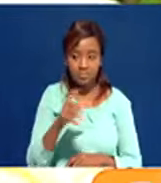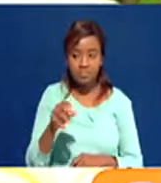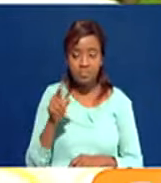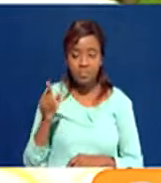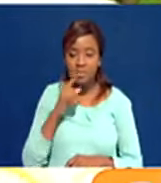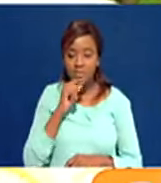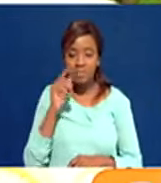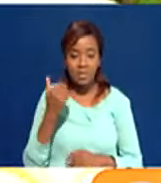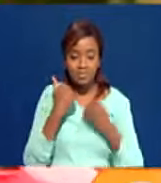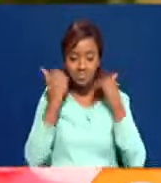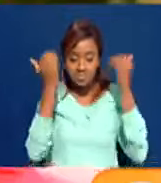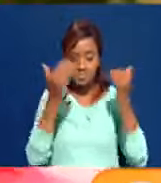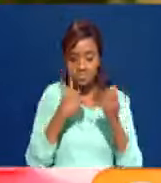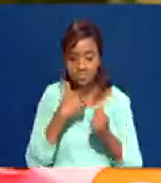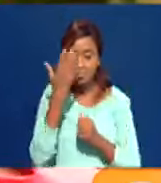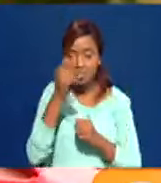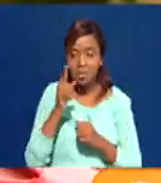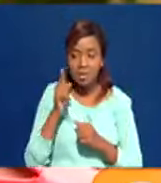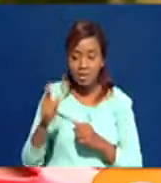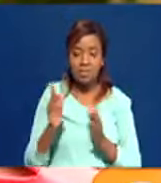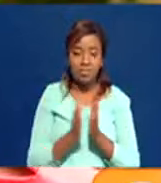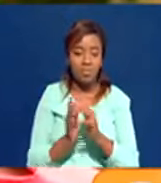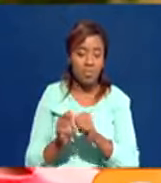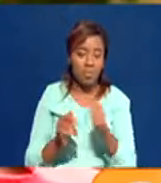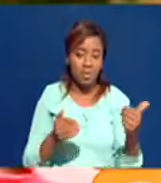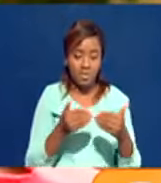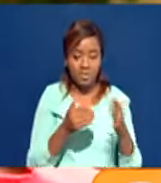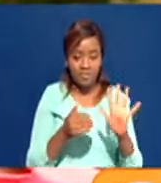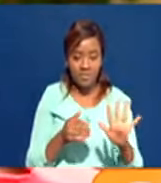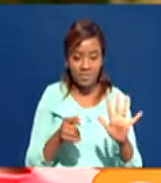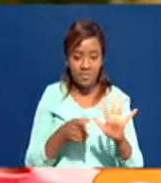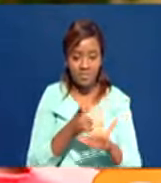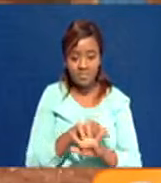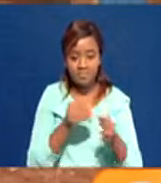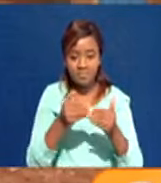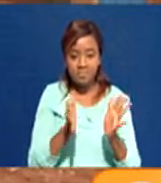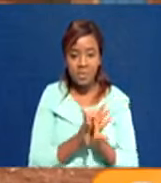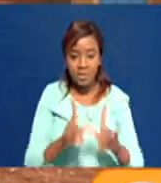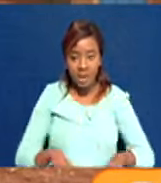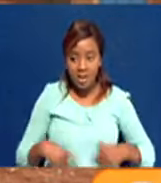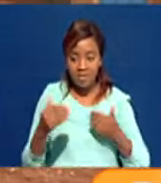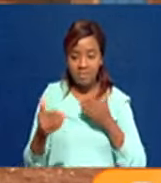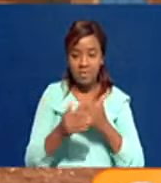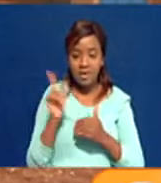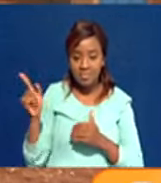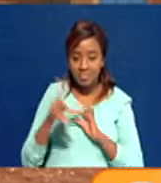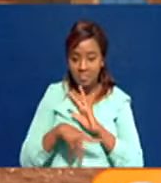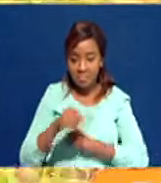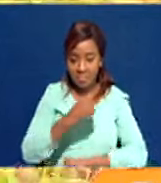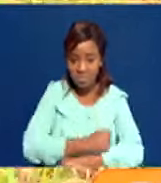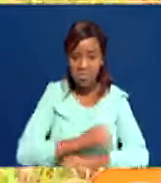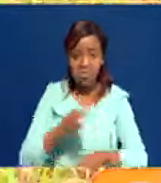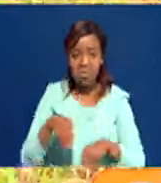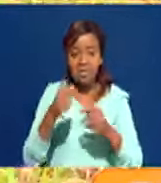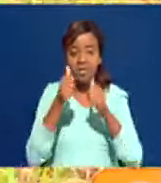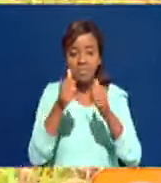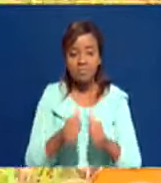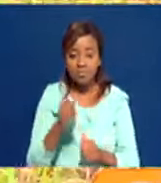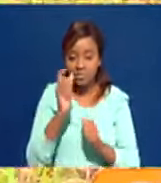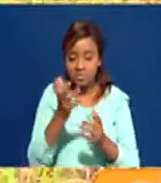in distress after he and at least five other families staying around the Soko Primary School in Mosocho were given notice to vacate